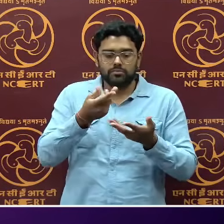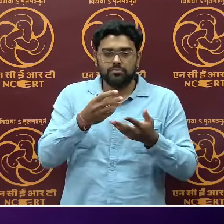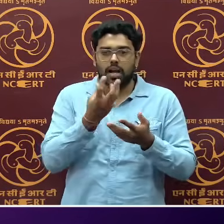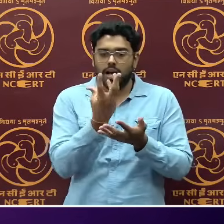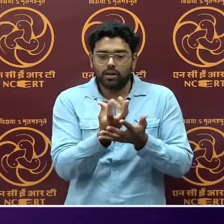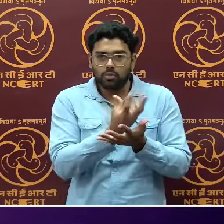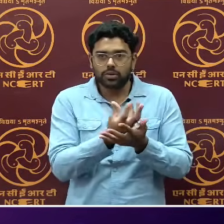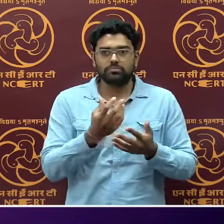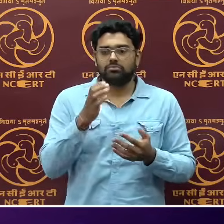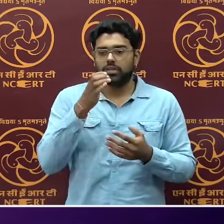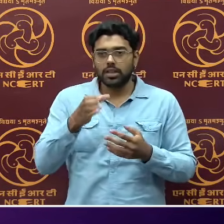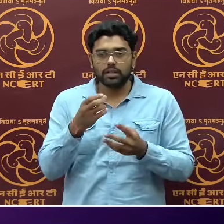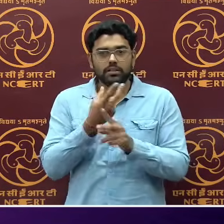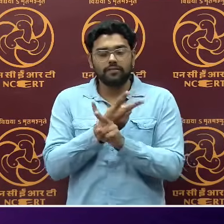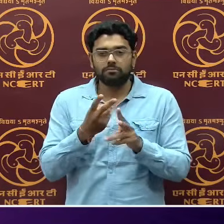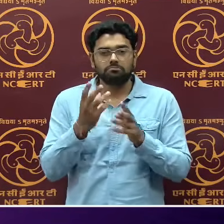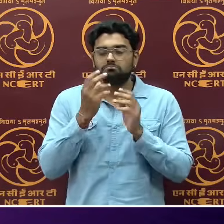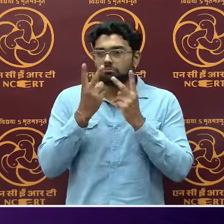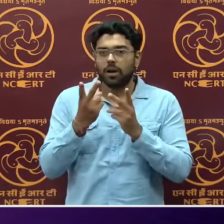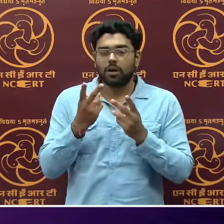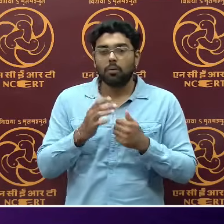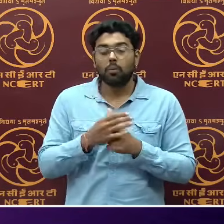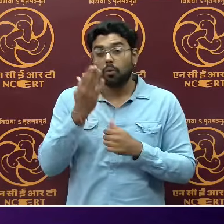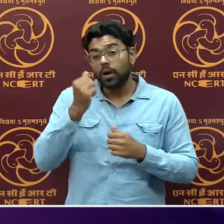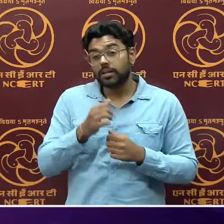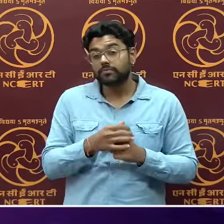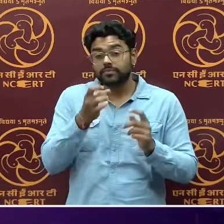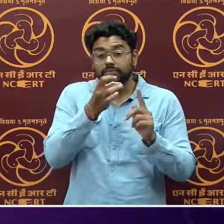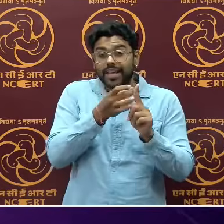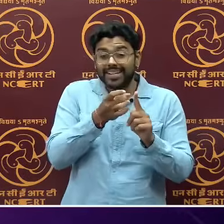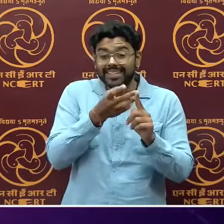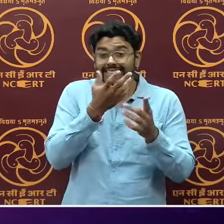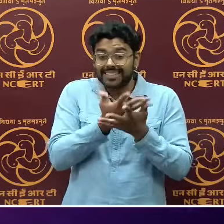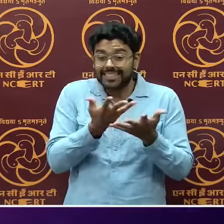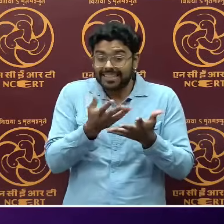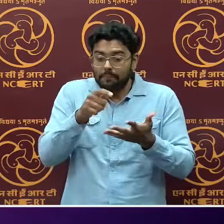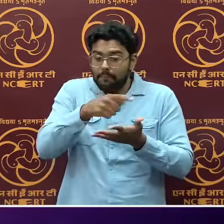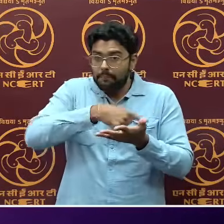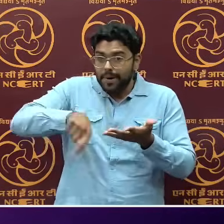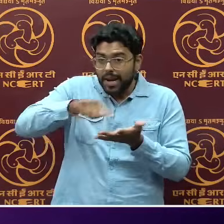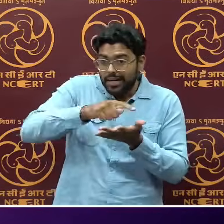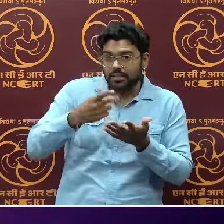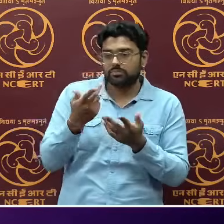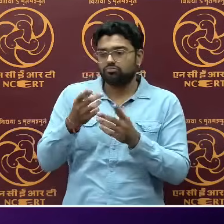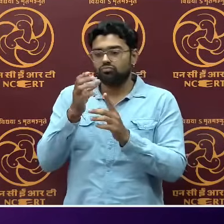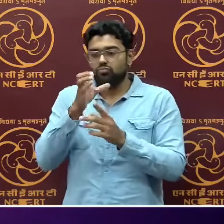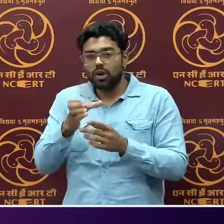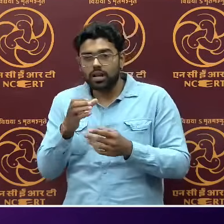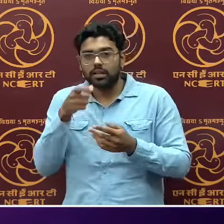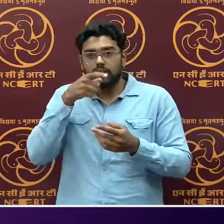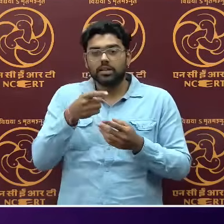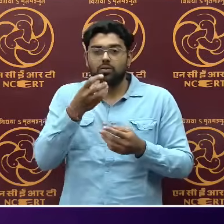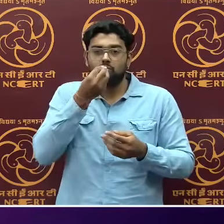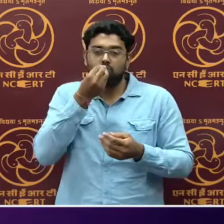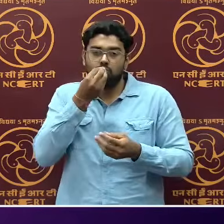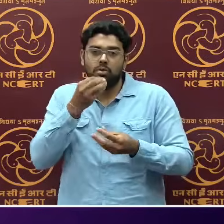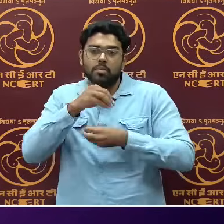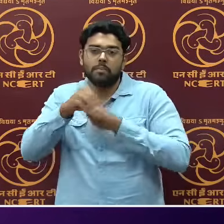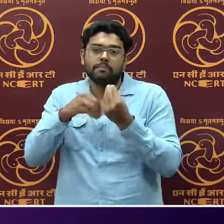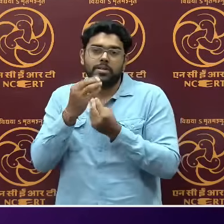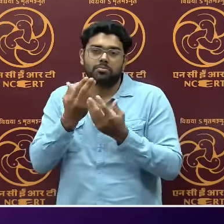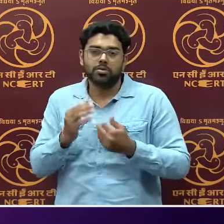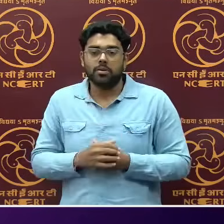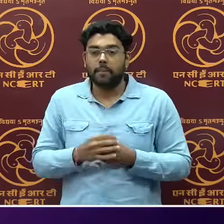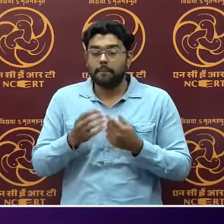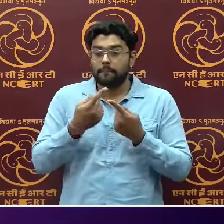Now why that happened? Because iron utensils, though they add that iron to the food, yes,